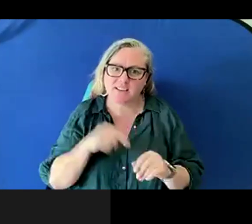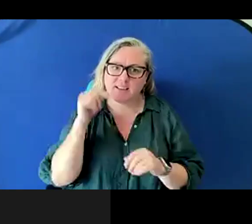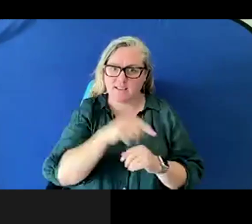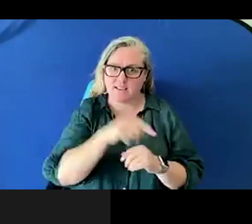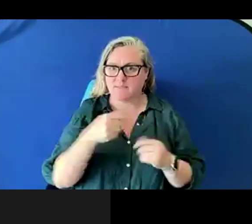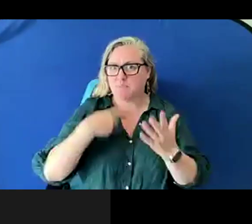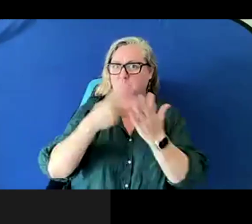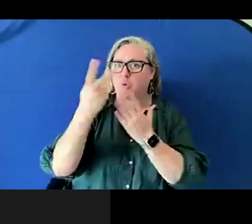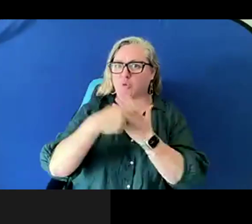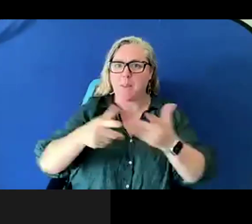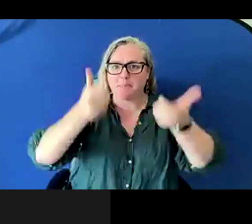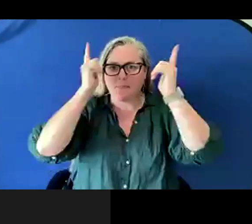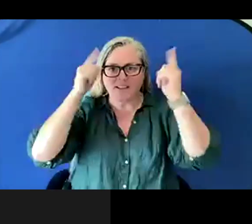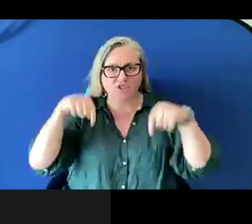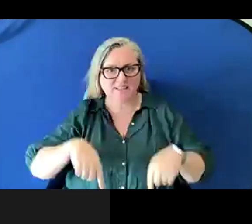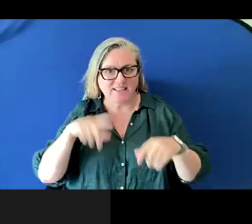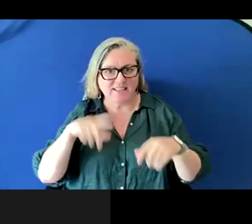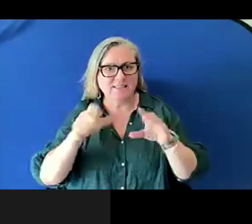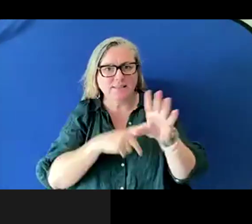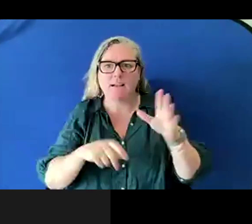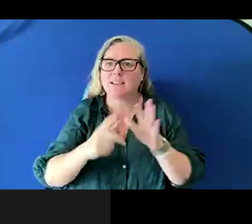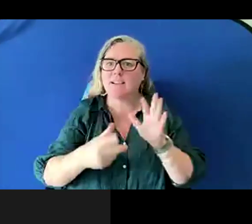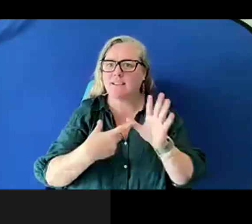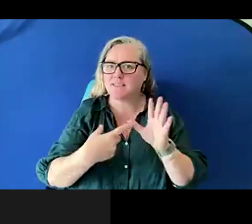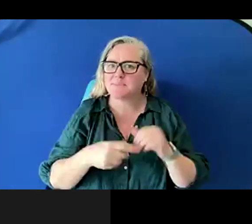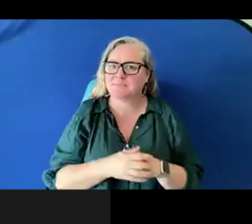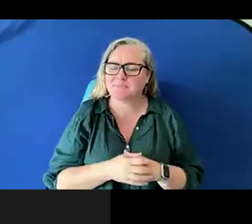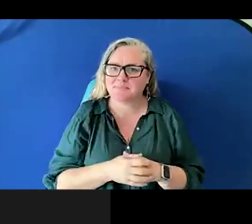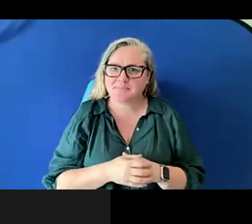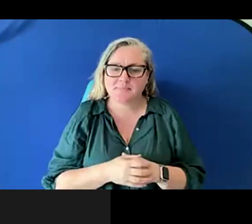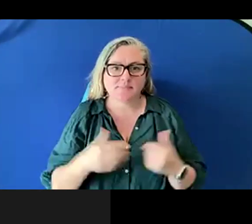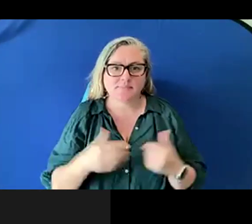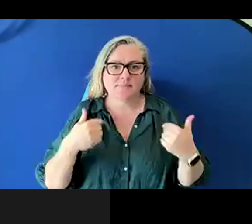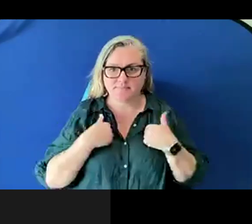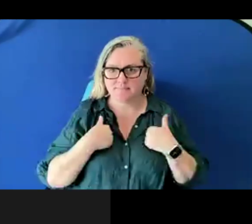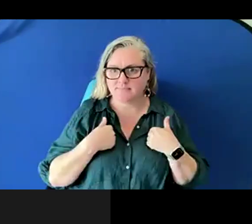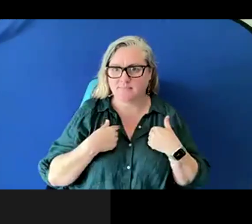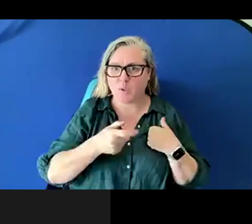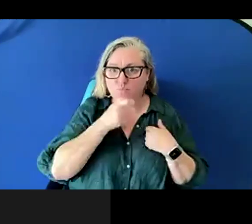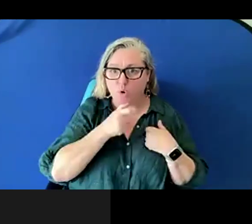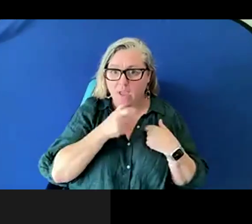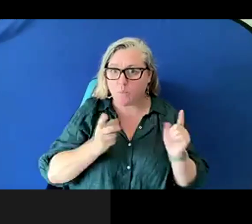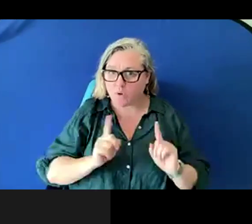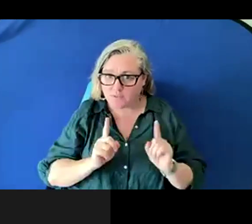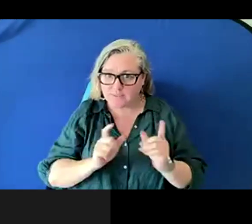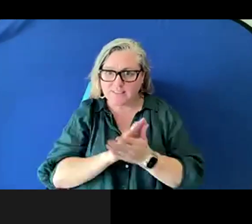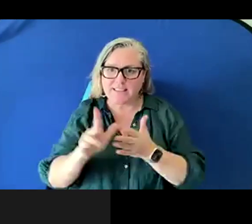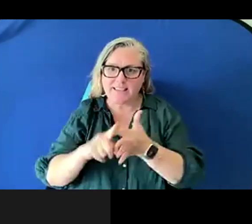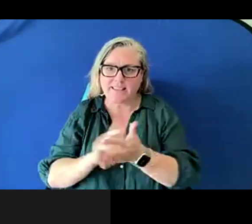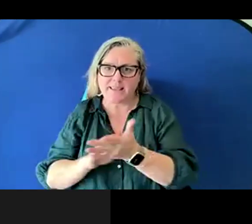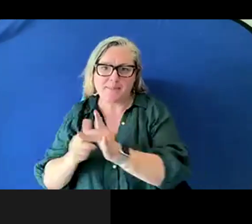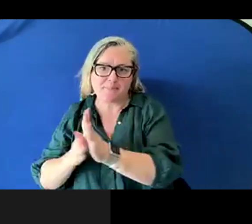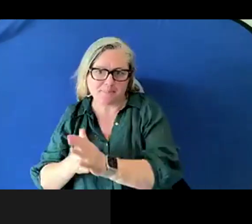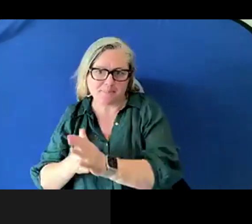People with Disability Australia, or CYDA as our acronym, and I use he, him pronouns. As a short visual